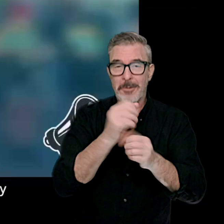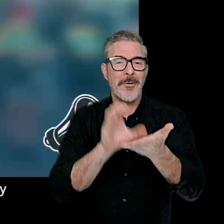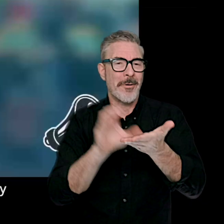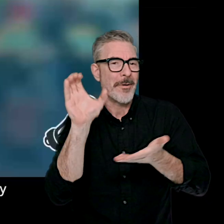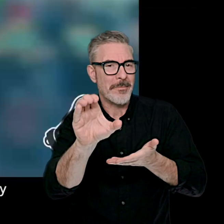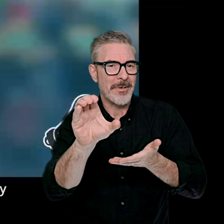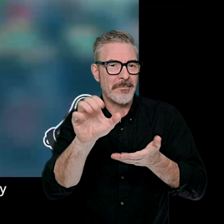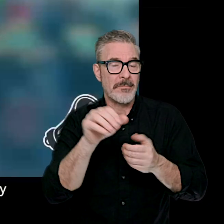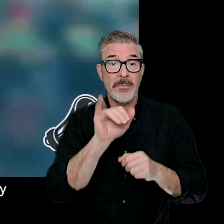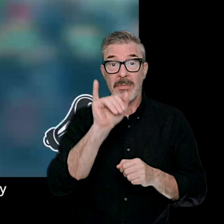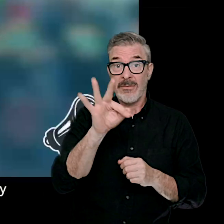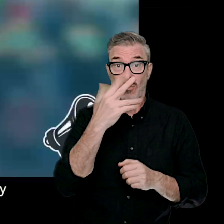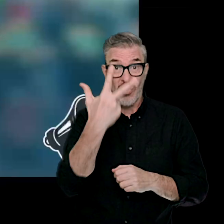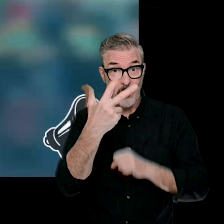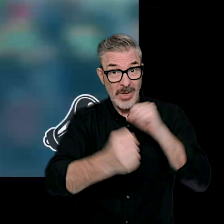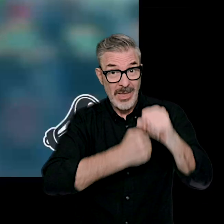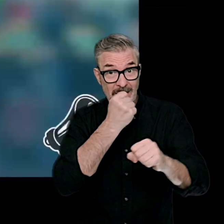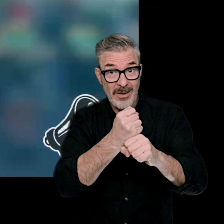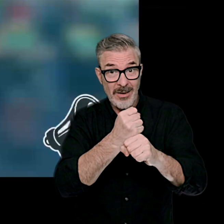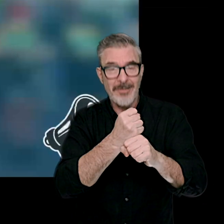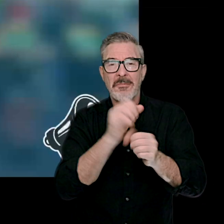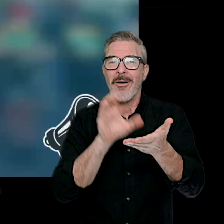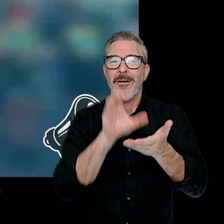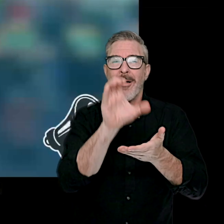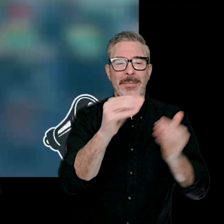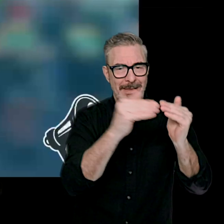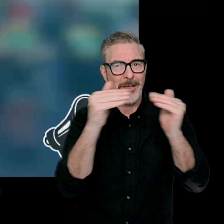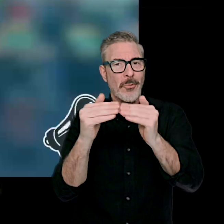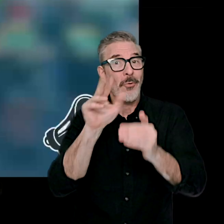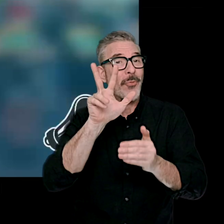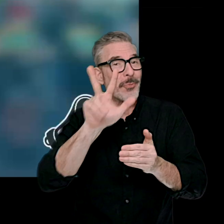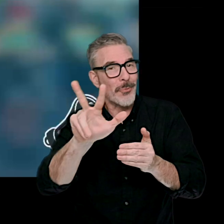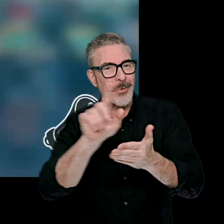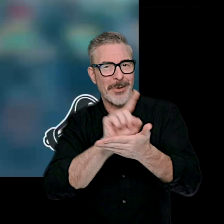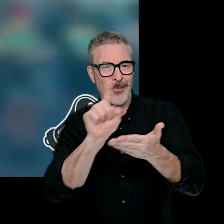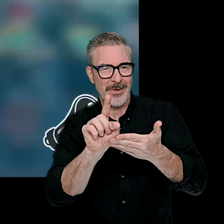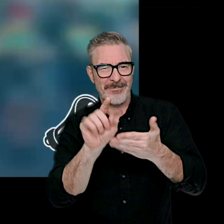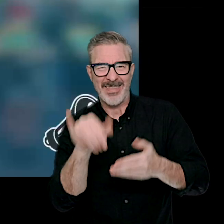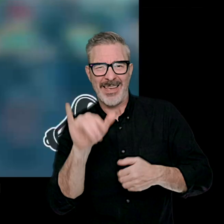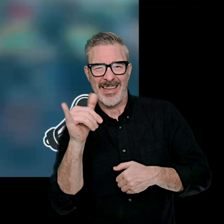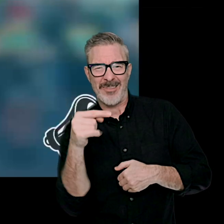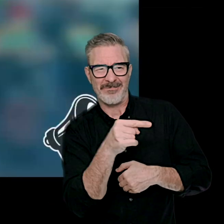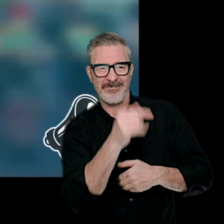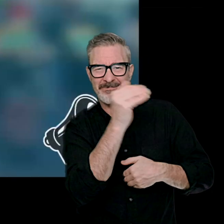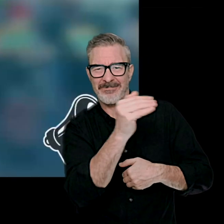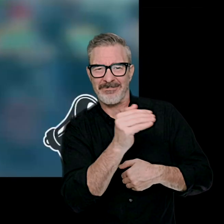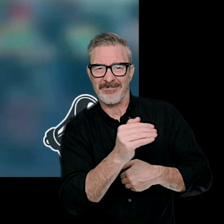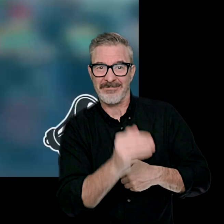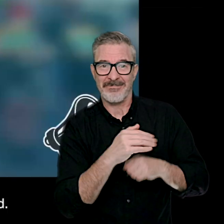entitled to 2 weeks of pay or notice. 3 years, you will be entitled to 3 weeks of pay or